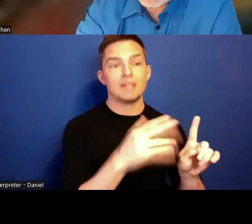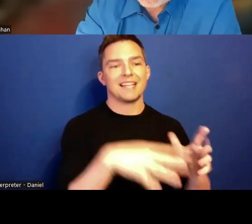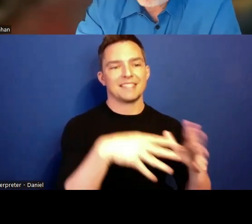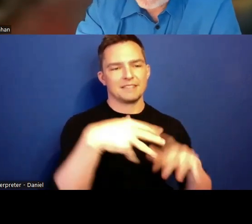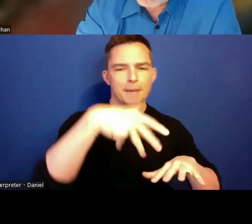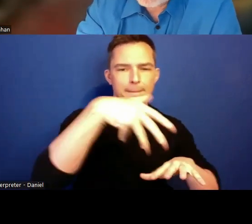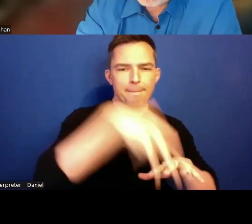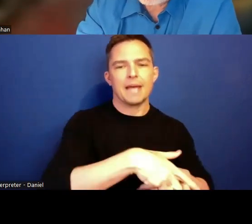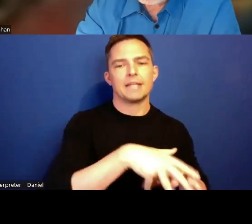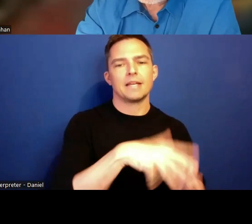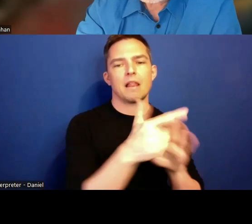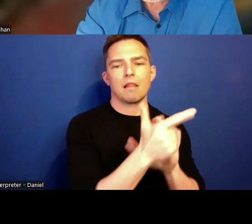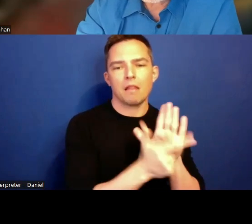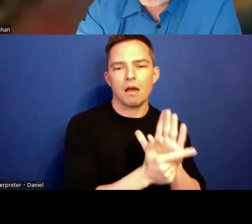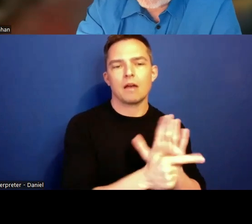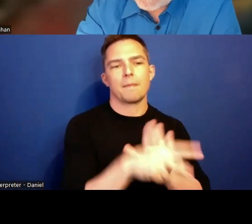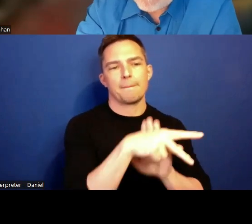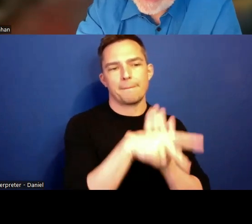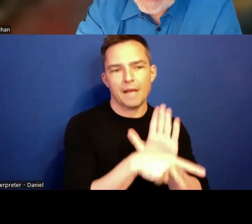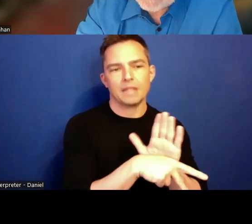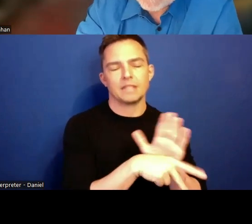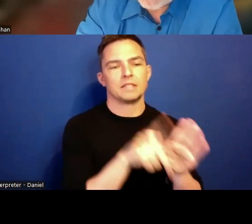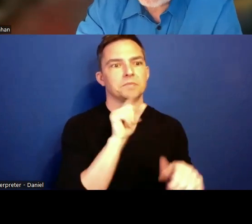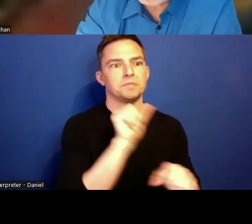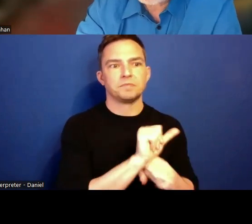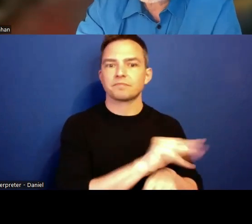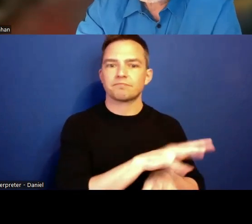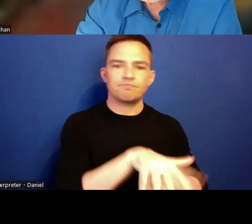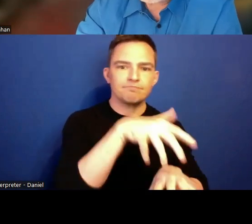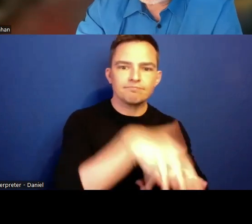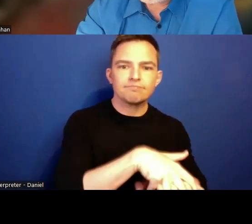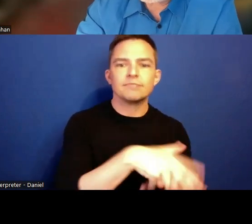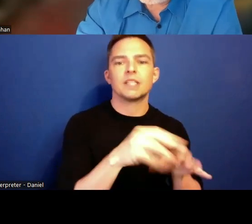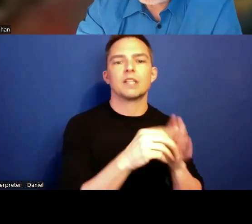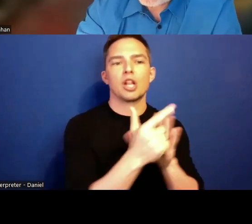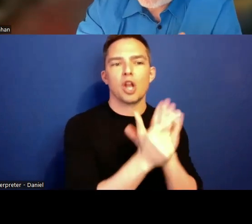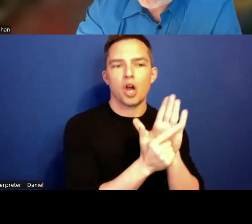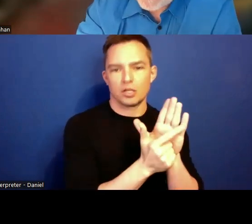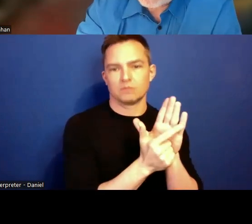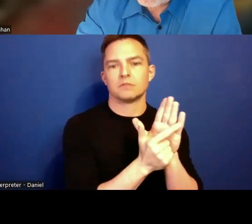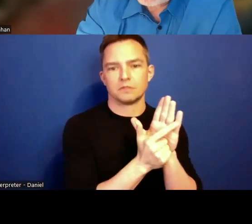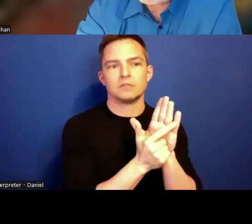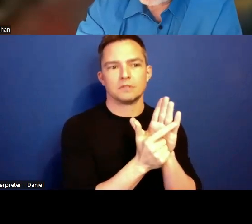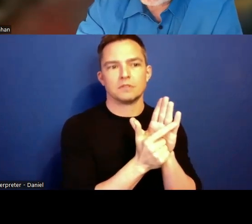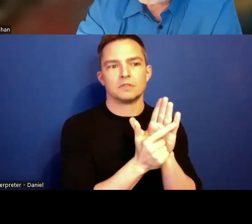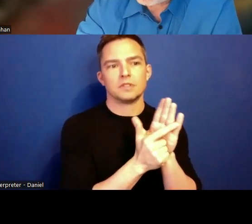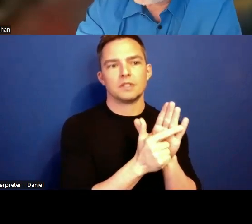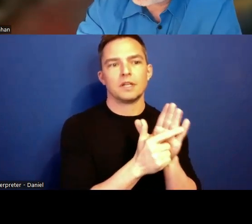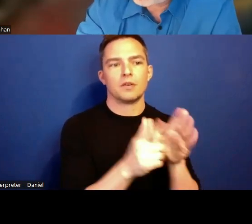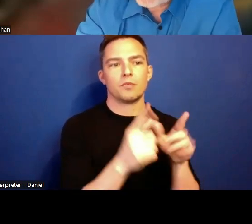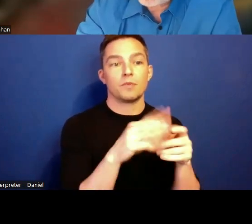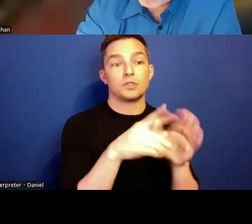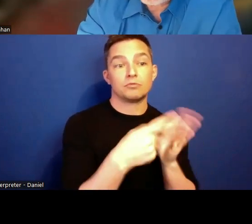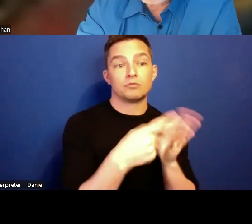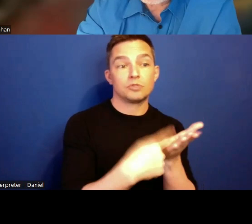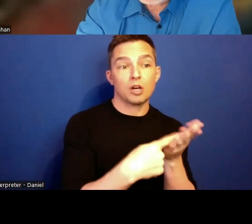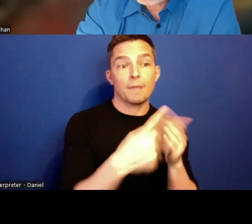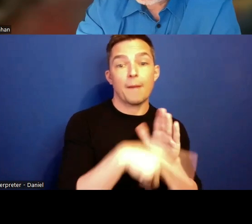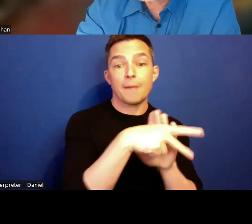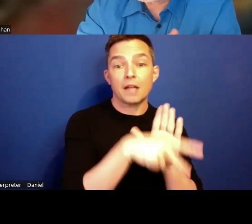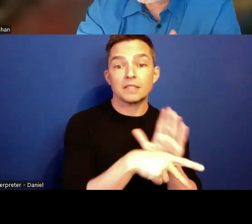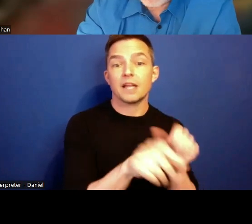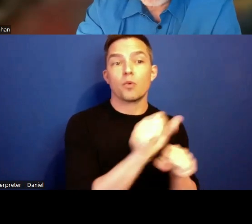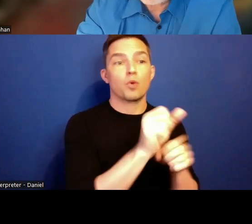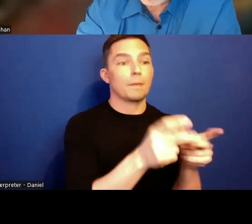in laws and policies. It's literally embedded in legislation. Or when we talk about policies, we're talking about workplace